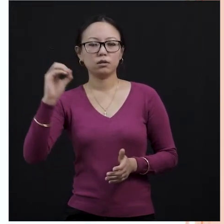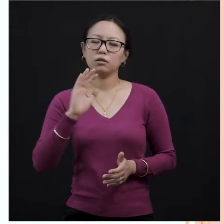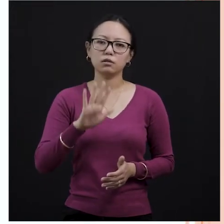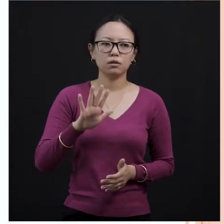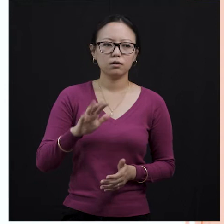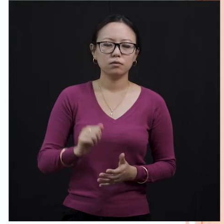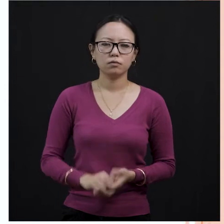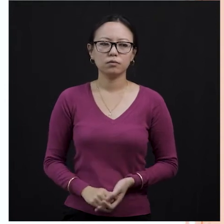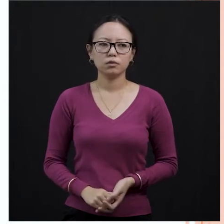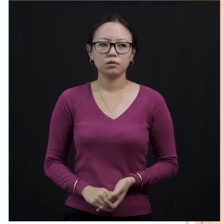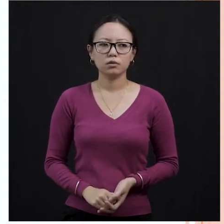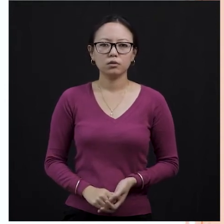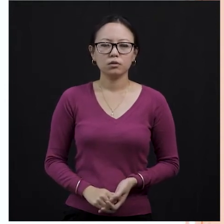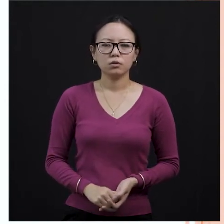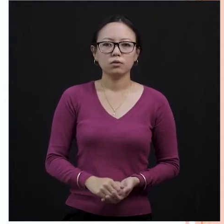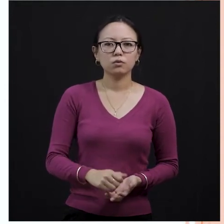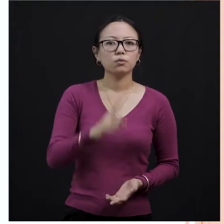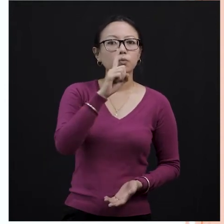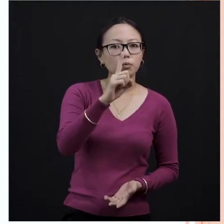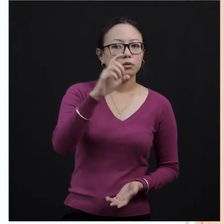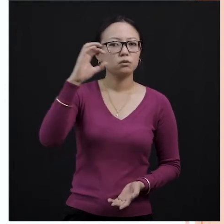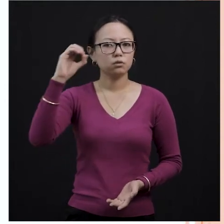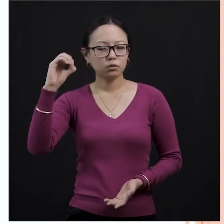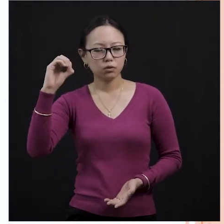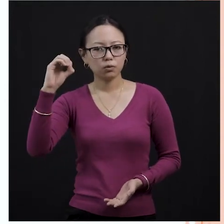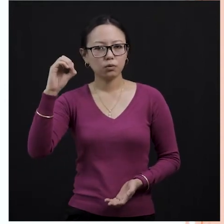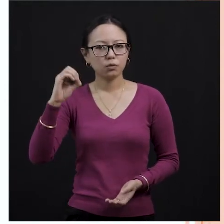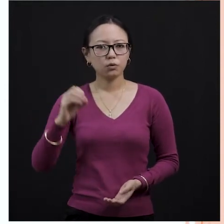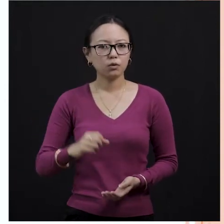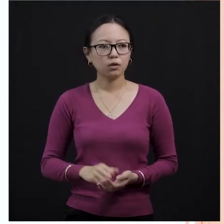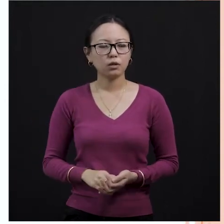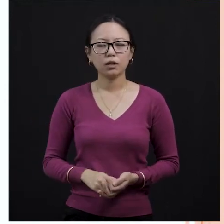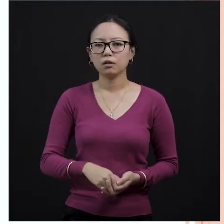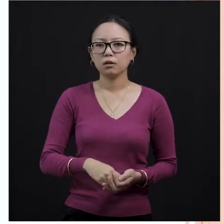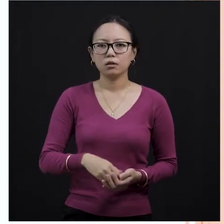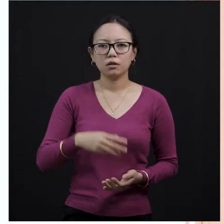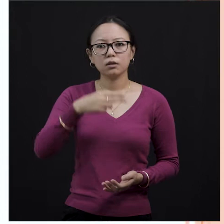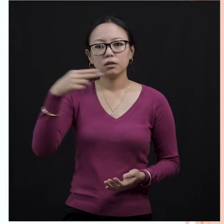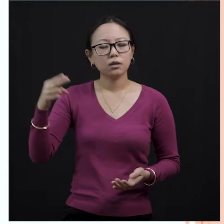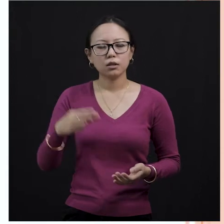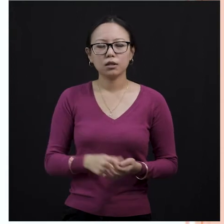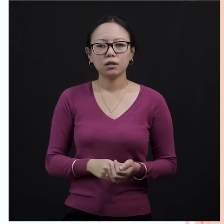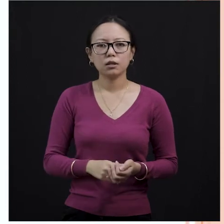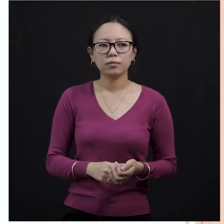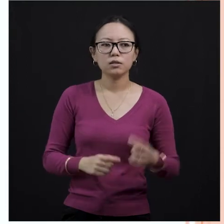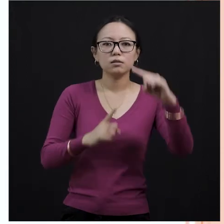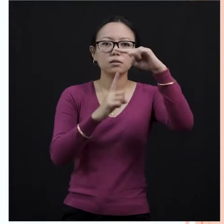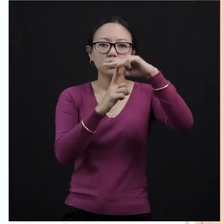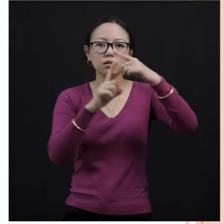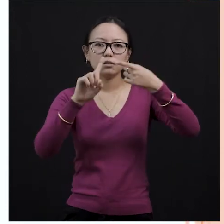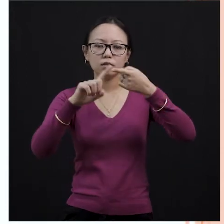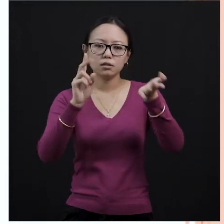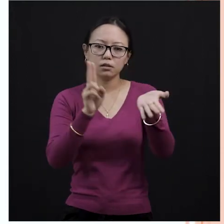creams. The number is 10 here, and the numeral is 10, and the number name